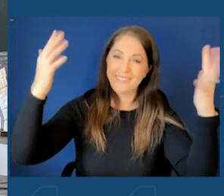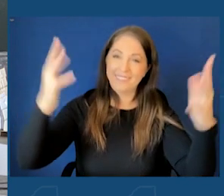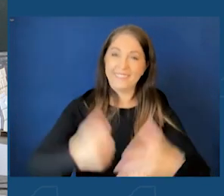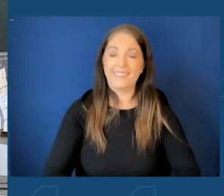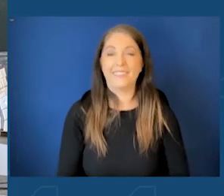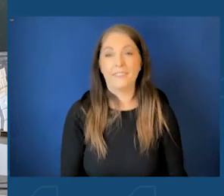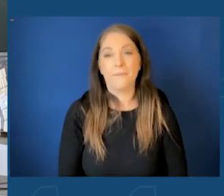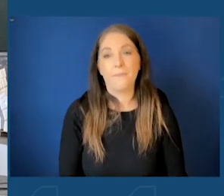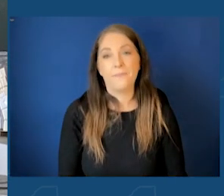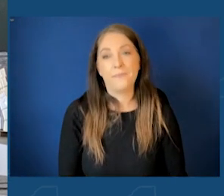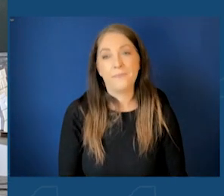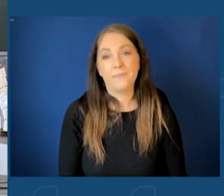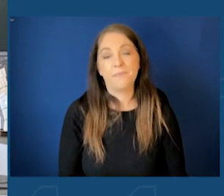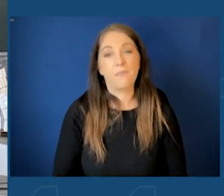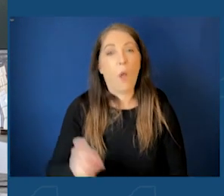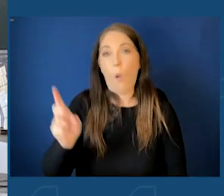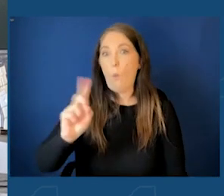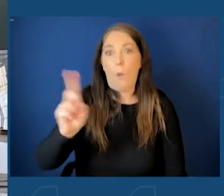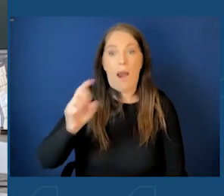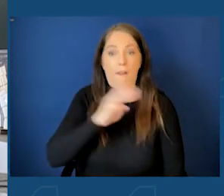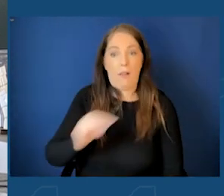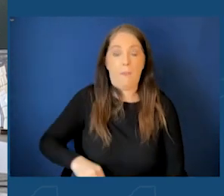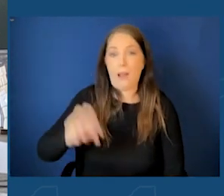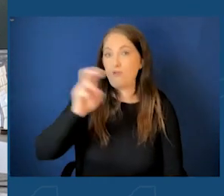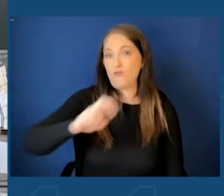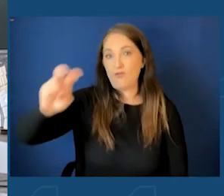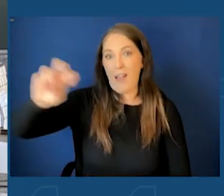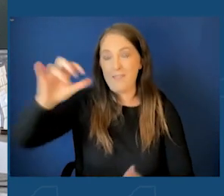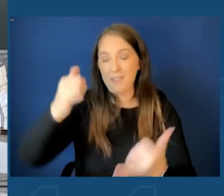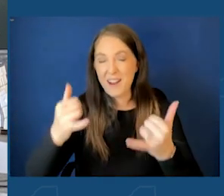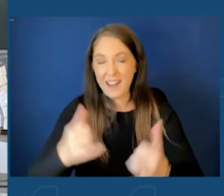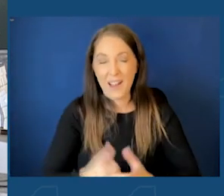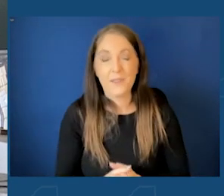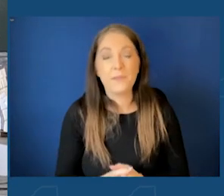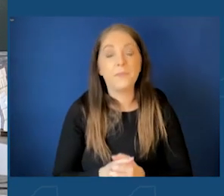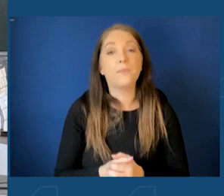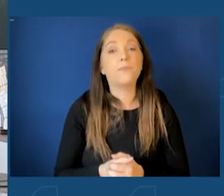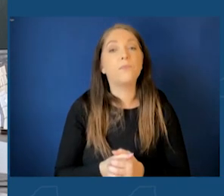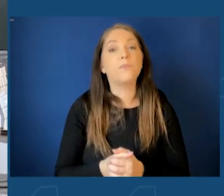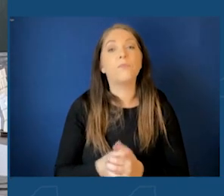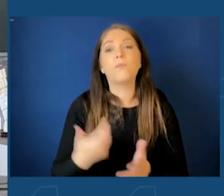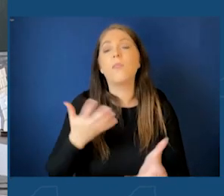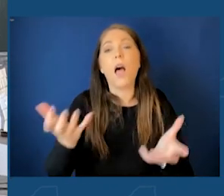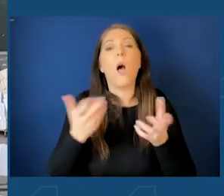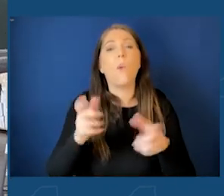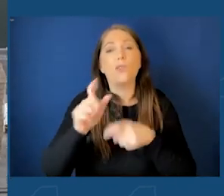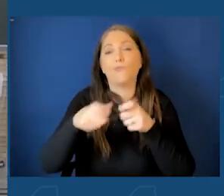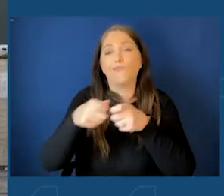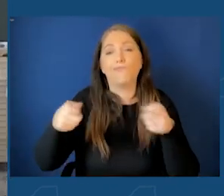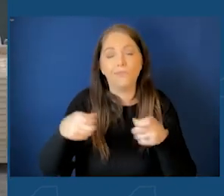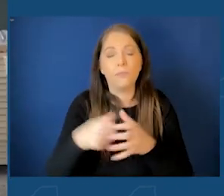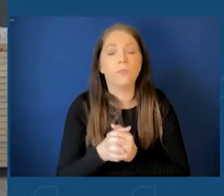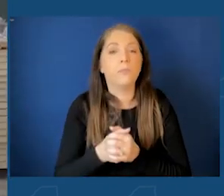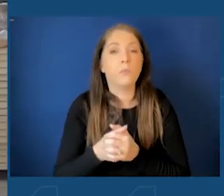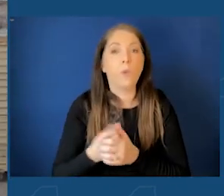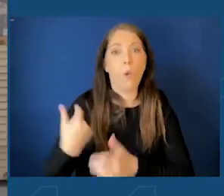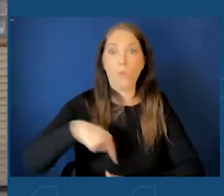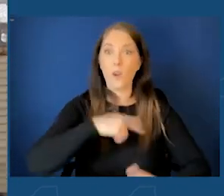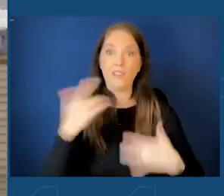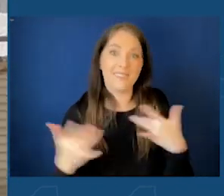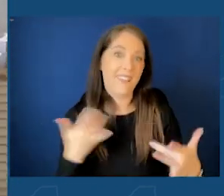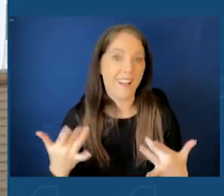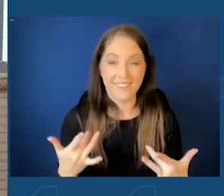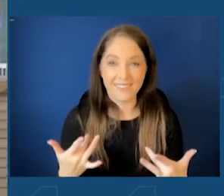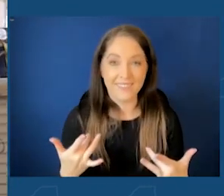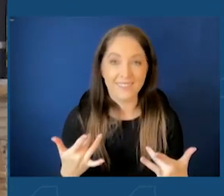great city today. So let me just close by saying we're excited.